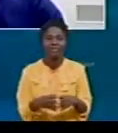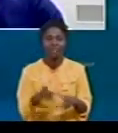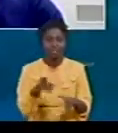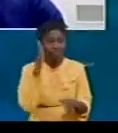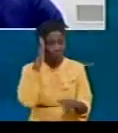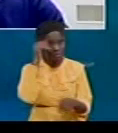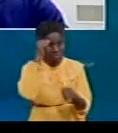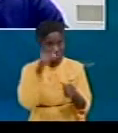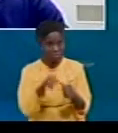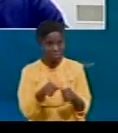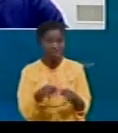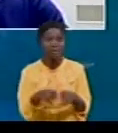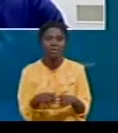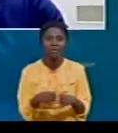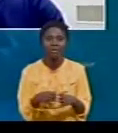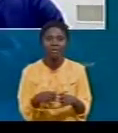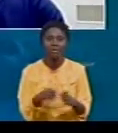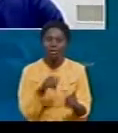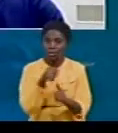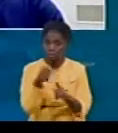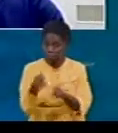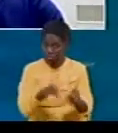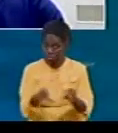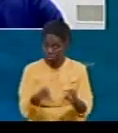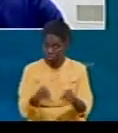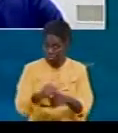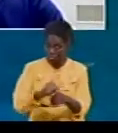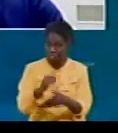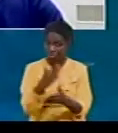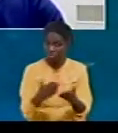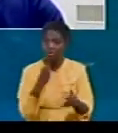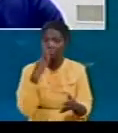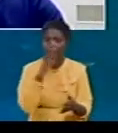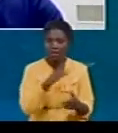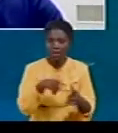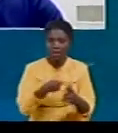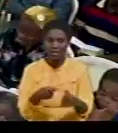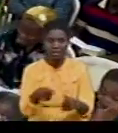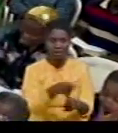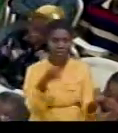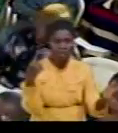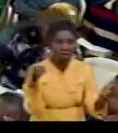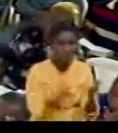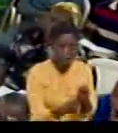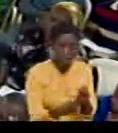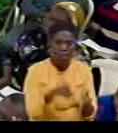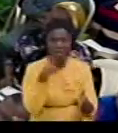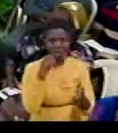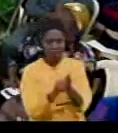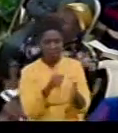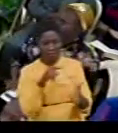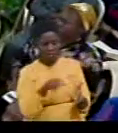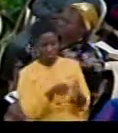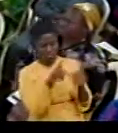remember when you've done something bad and they caught you and they said, this